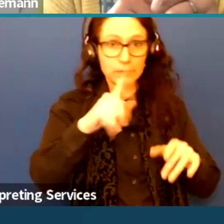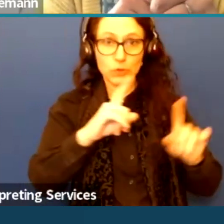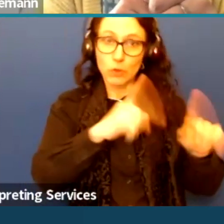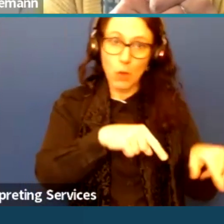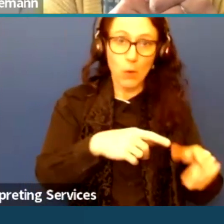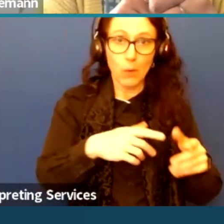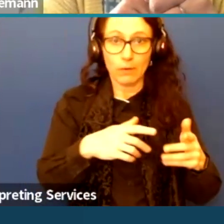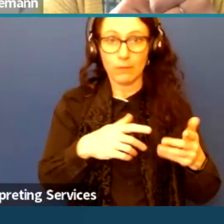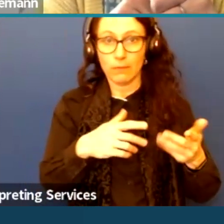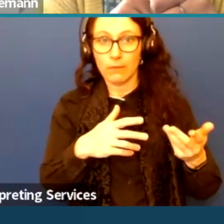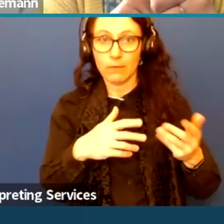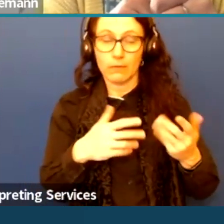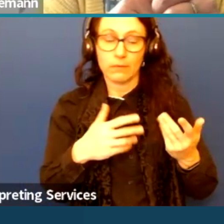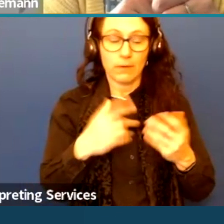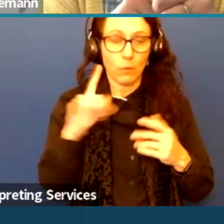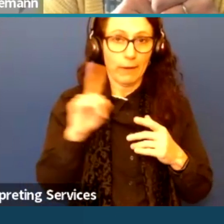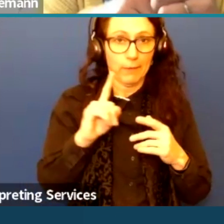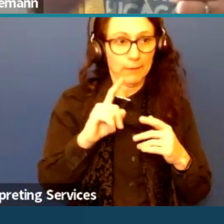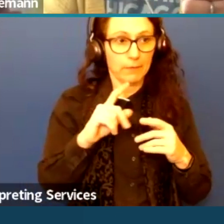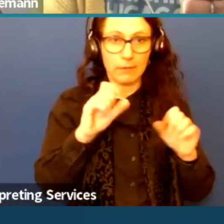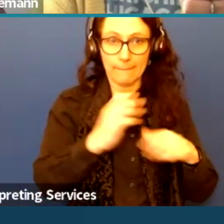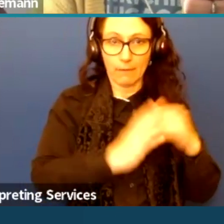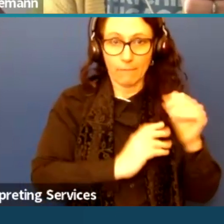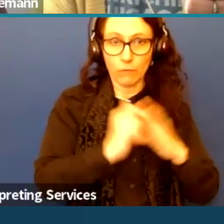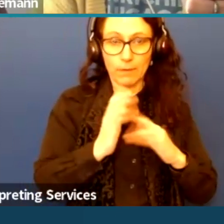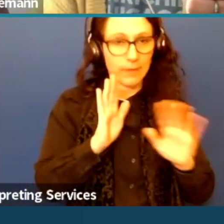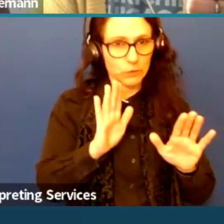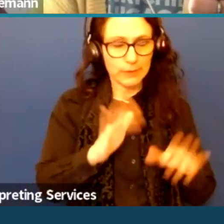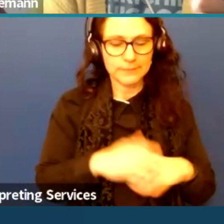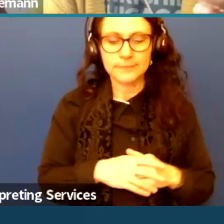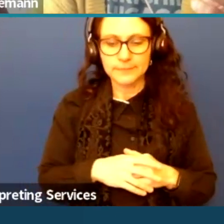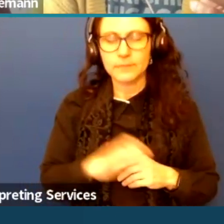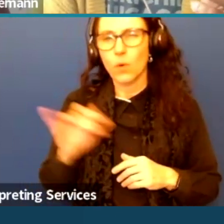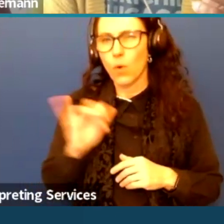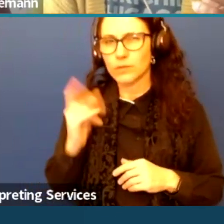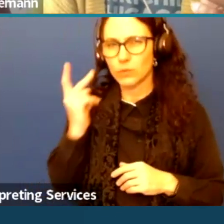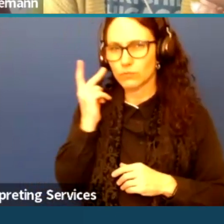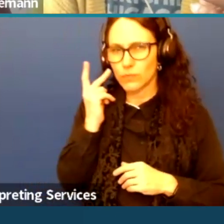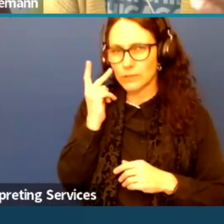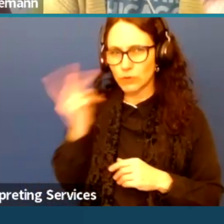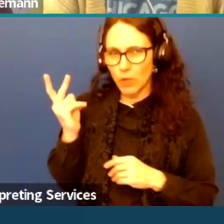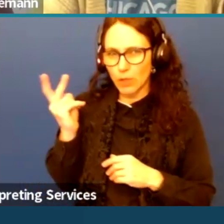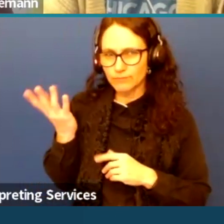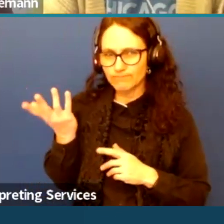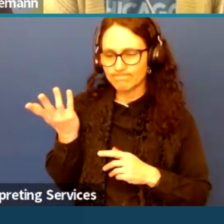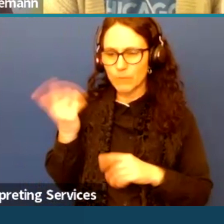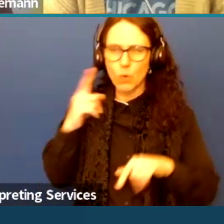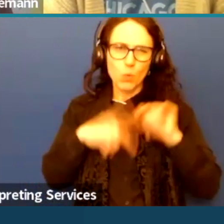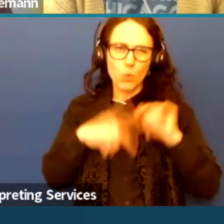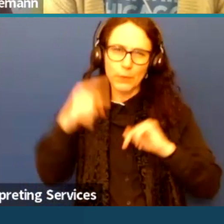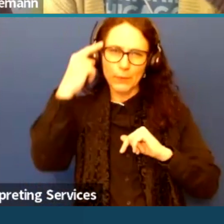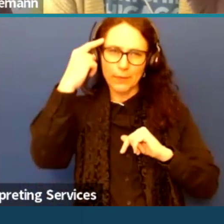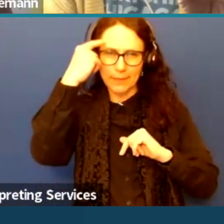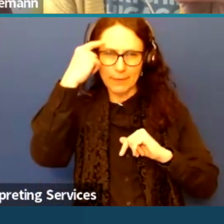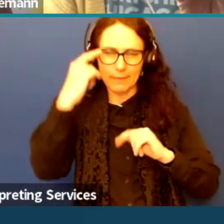dog are most welcome and going to be comfortable in is great. I've also seen from somebody, like, what do you think of the idea that maybe